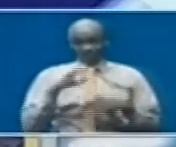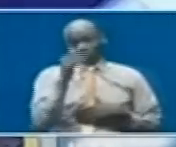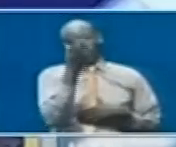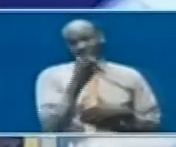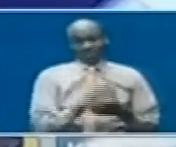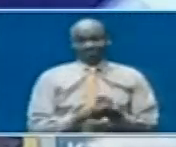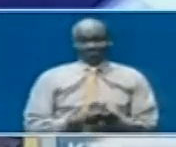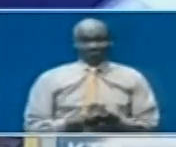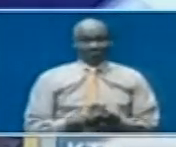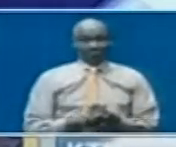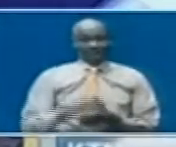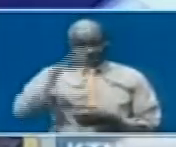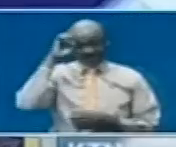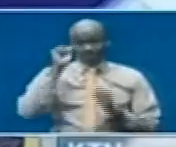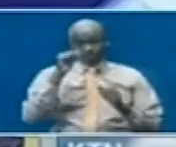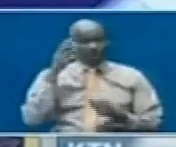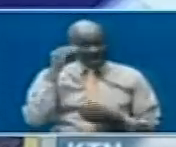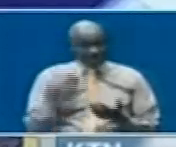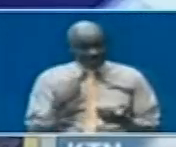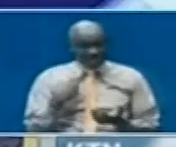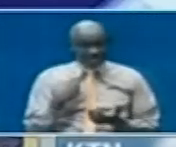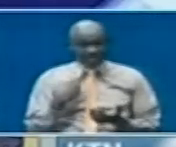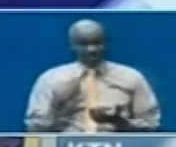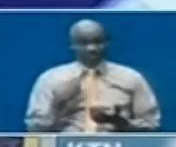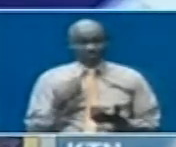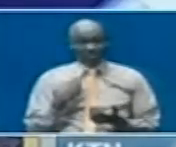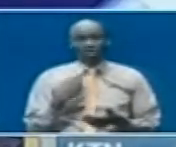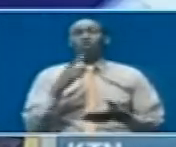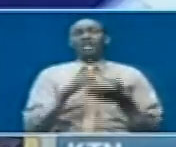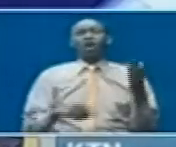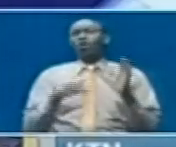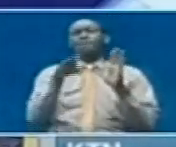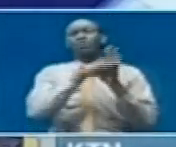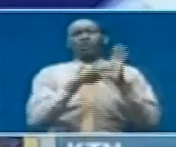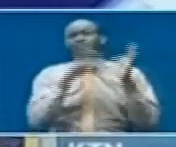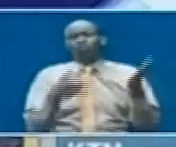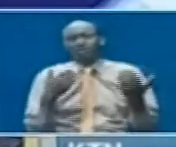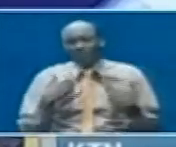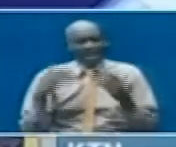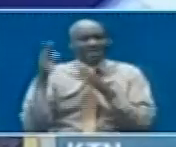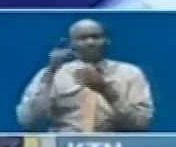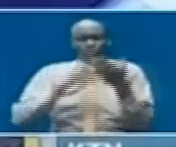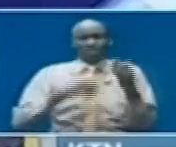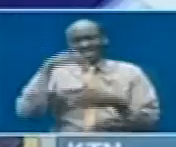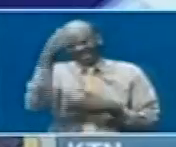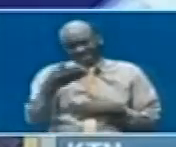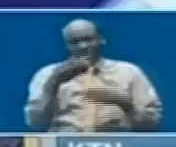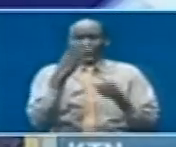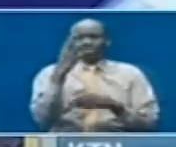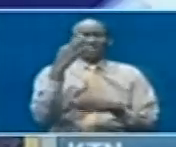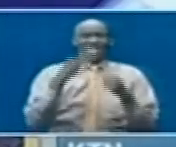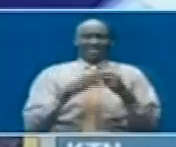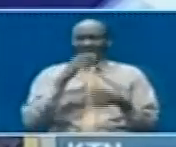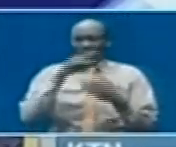there. Edith, if you can hear me, what is the schedule? What do we expect in the next 48